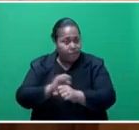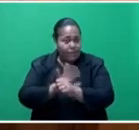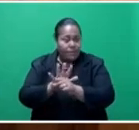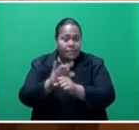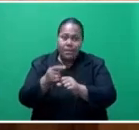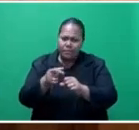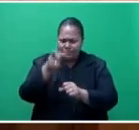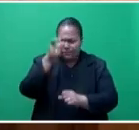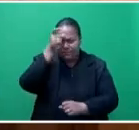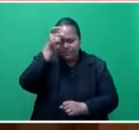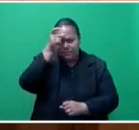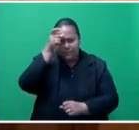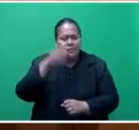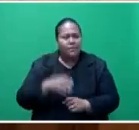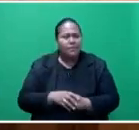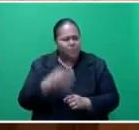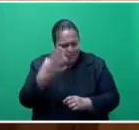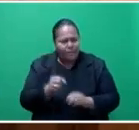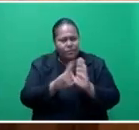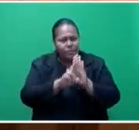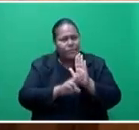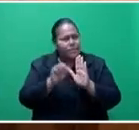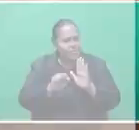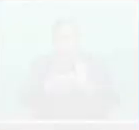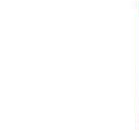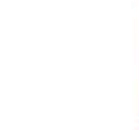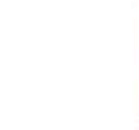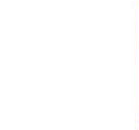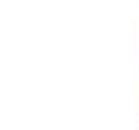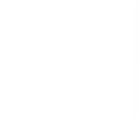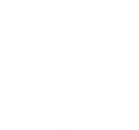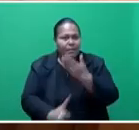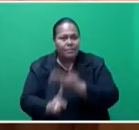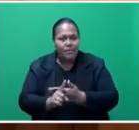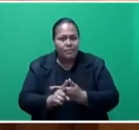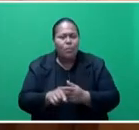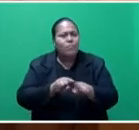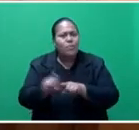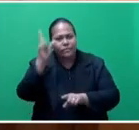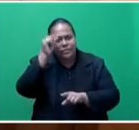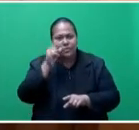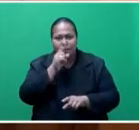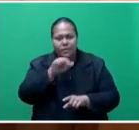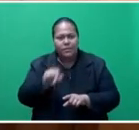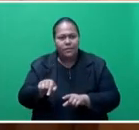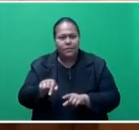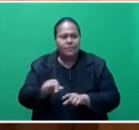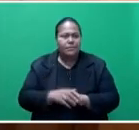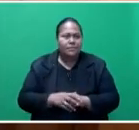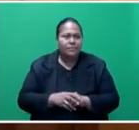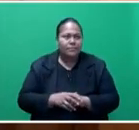subject to the social distancing rules, this is not the case for the vast majority of Fijians outside of curfew hours, in